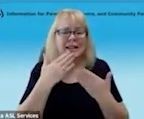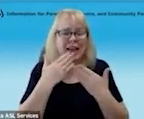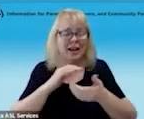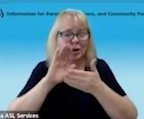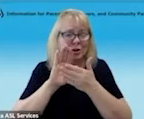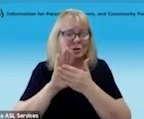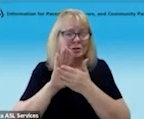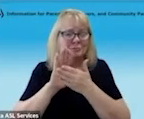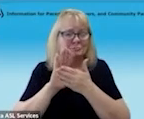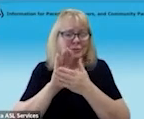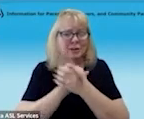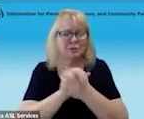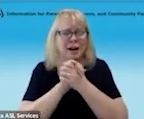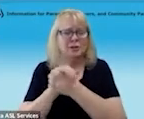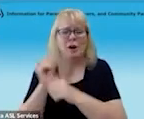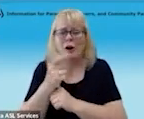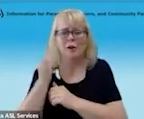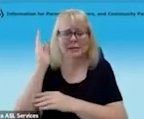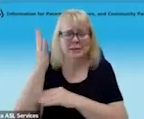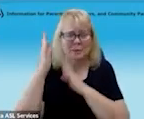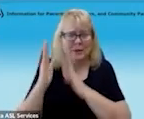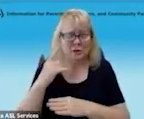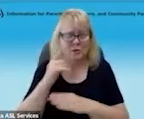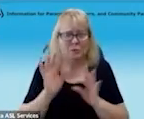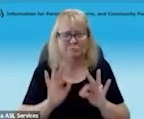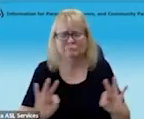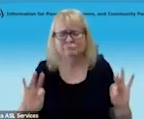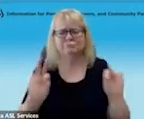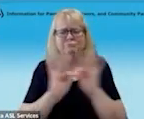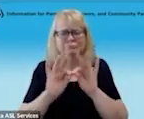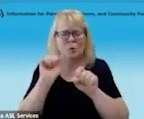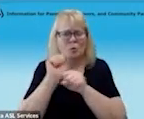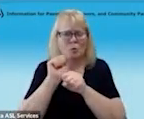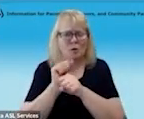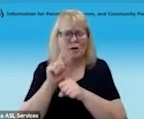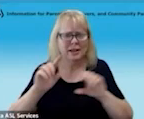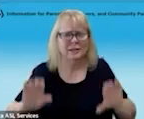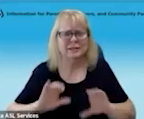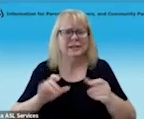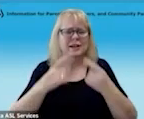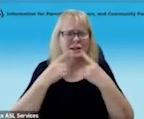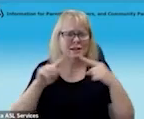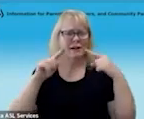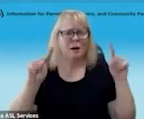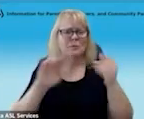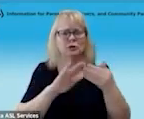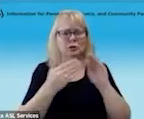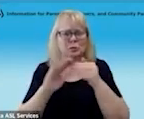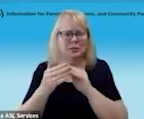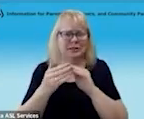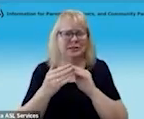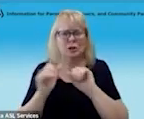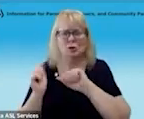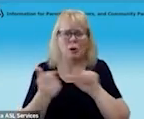in communities around the country. You all are indeed superheroes, and I have been so impressed and